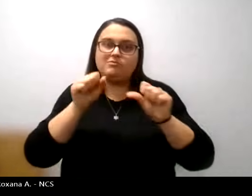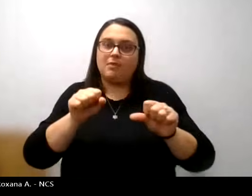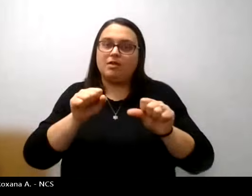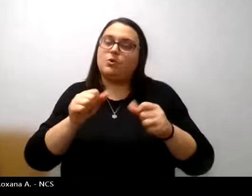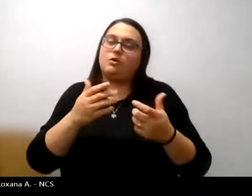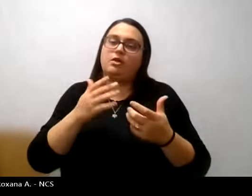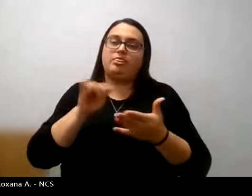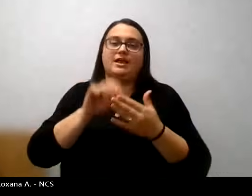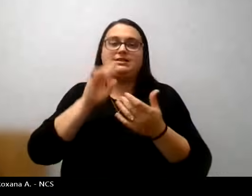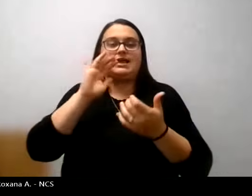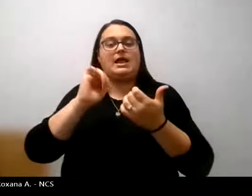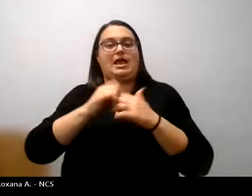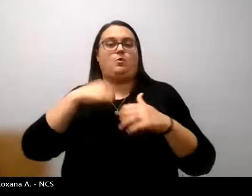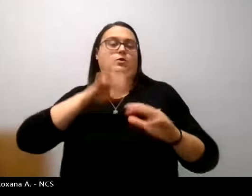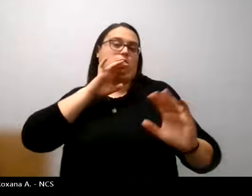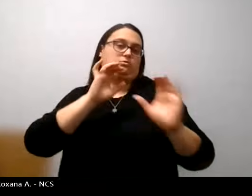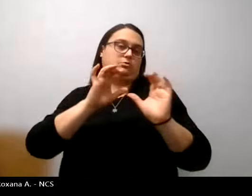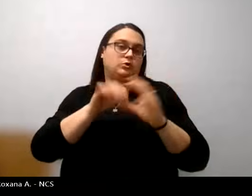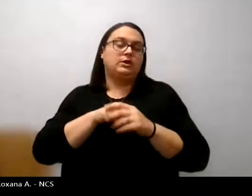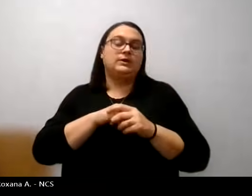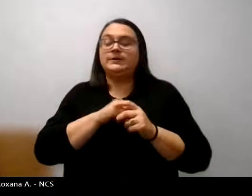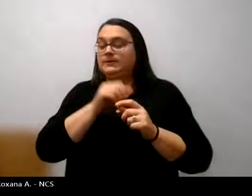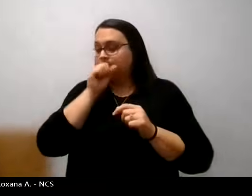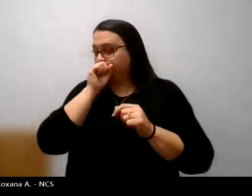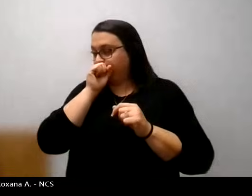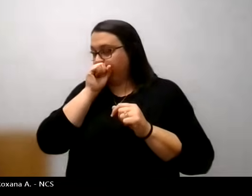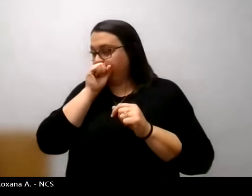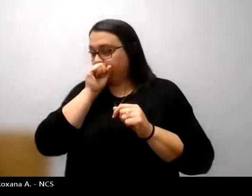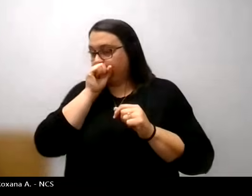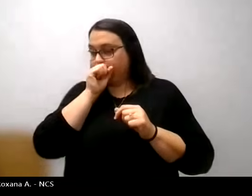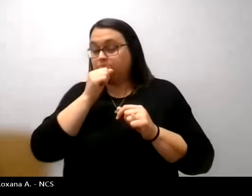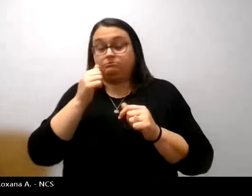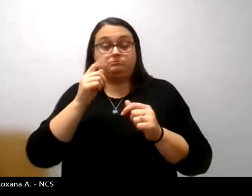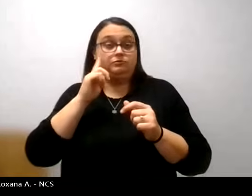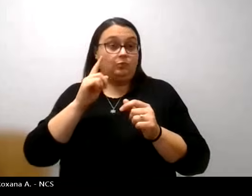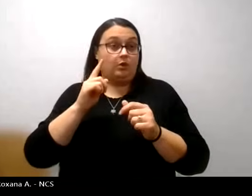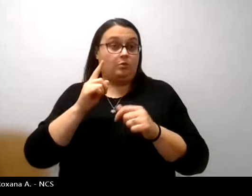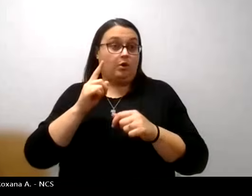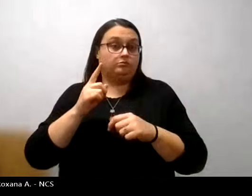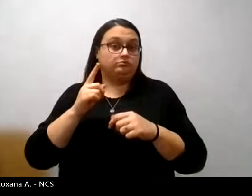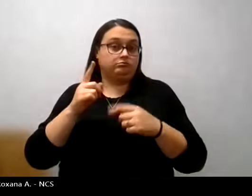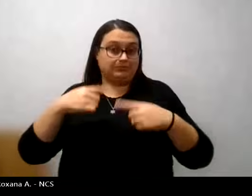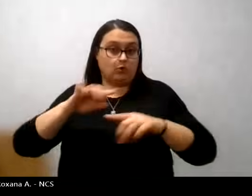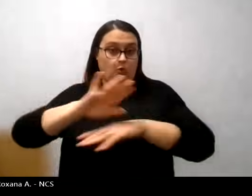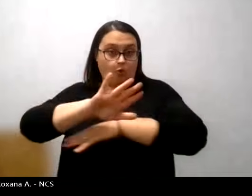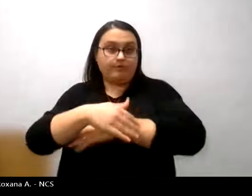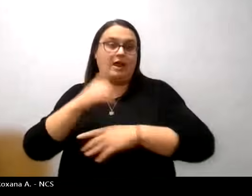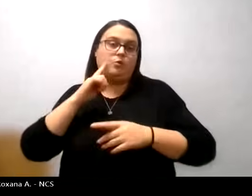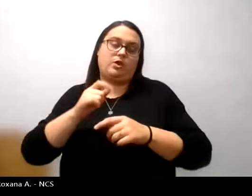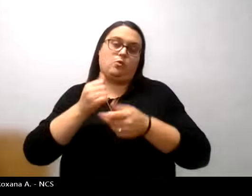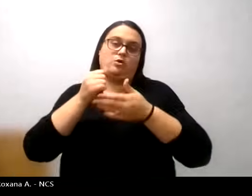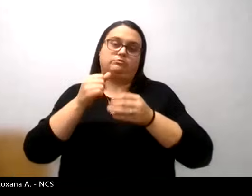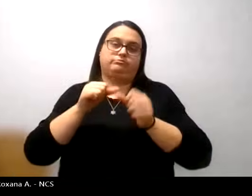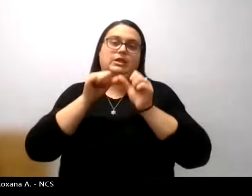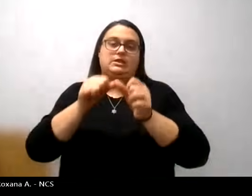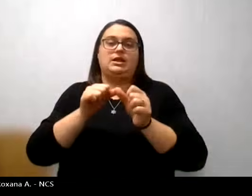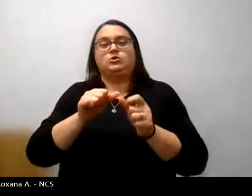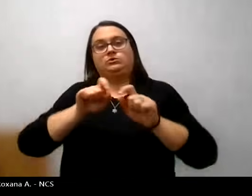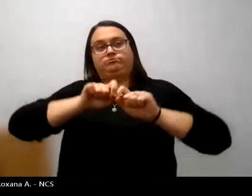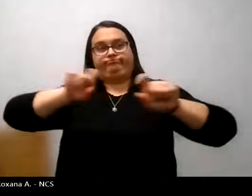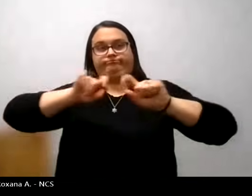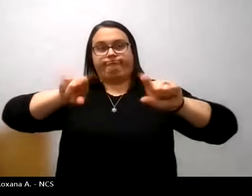we will be communicating, and we'll do that periodically throughout the night as things are coming